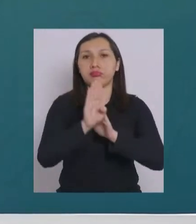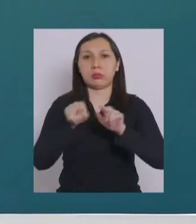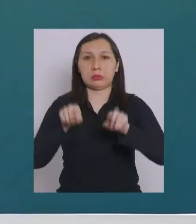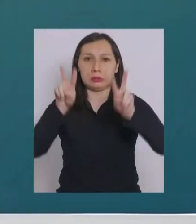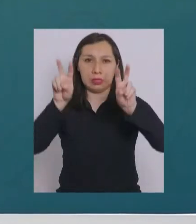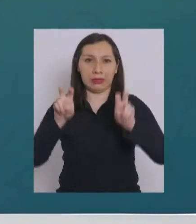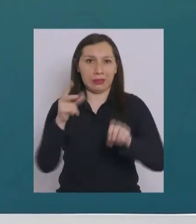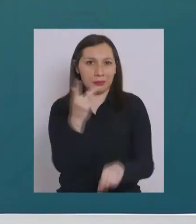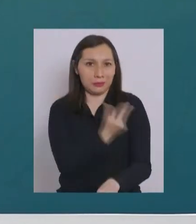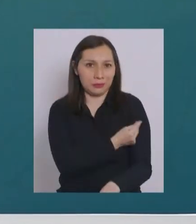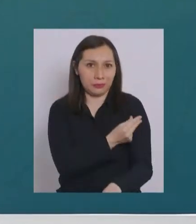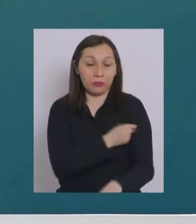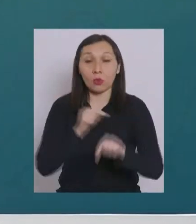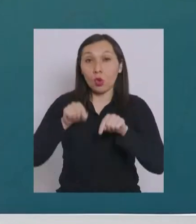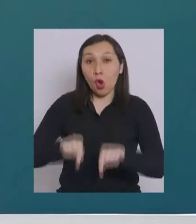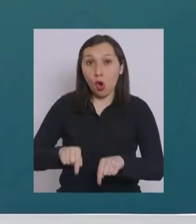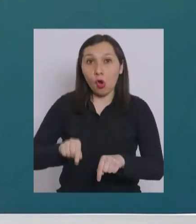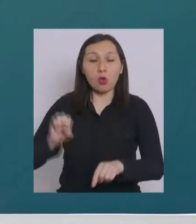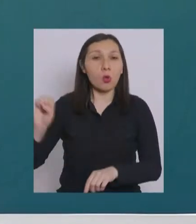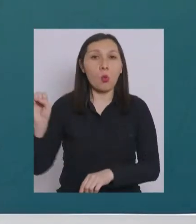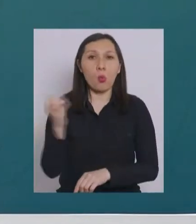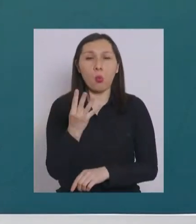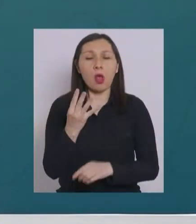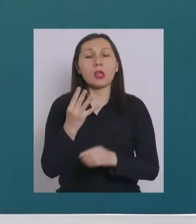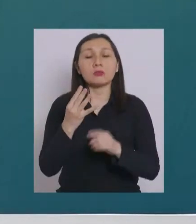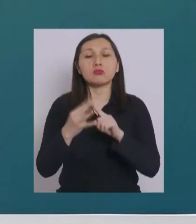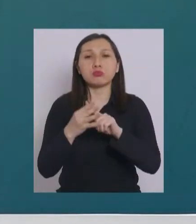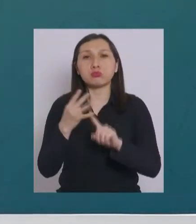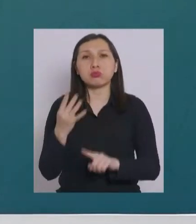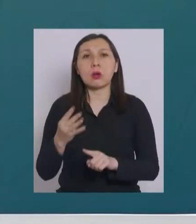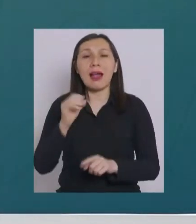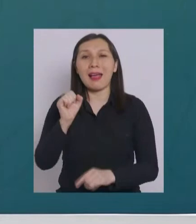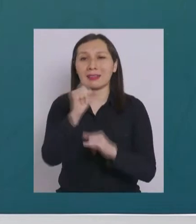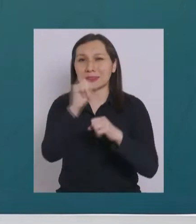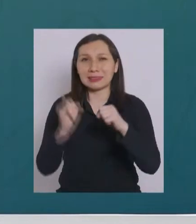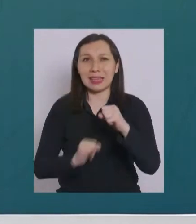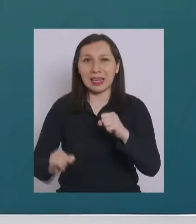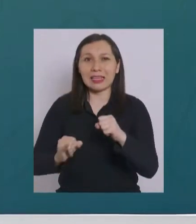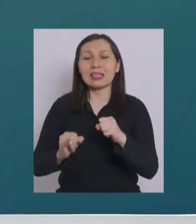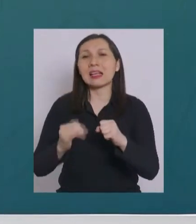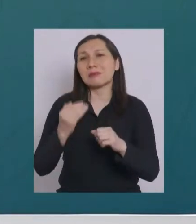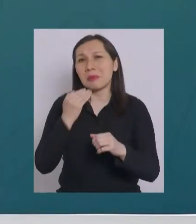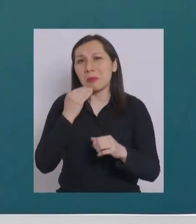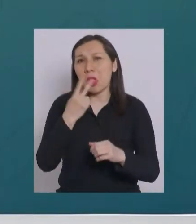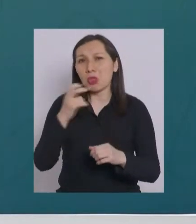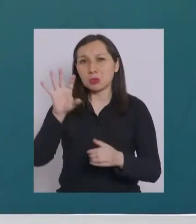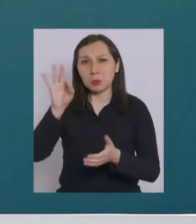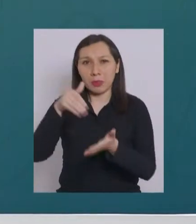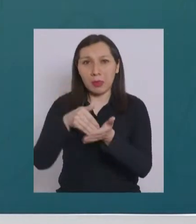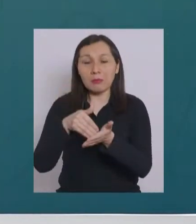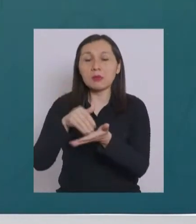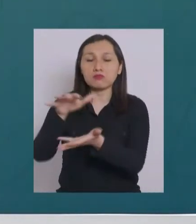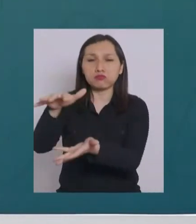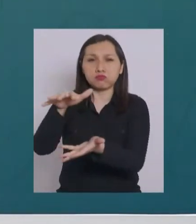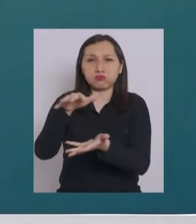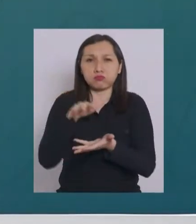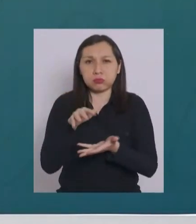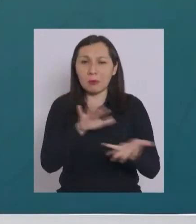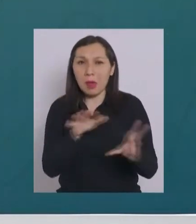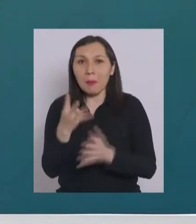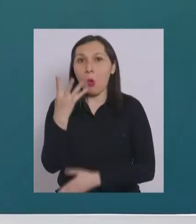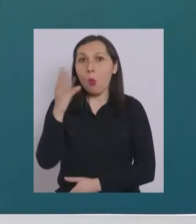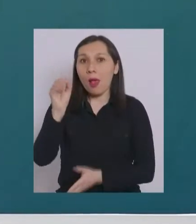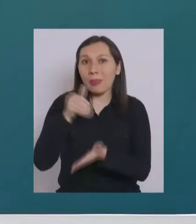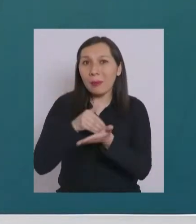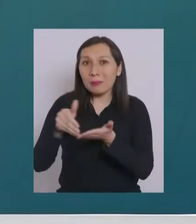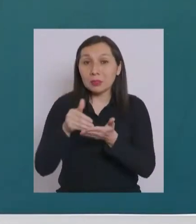greatest progress in these matters. Today, we received 250,000 of AstraZeneca vaccines, so we're coming close to the